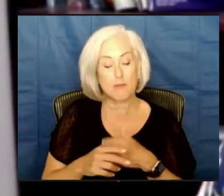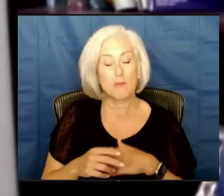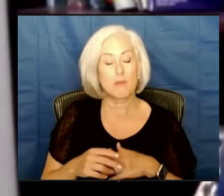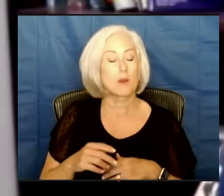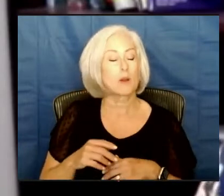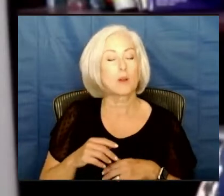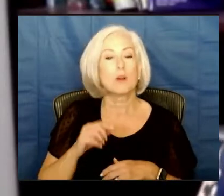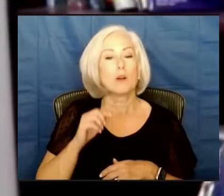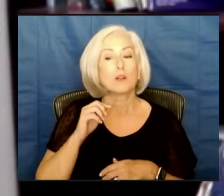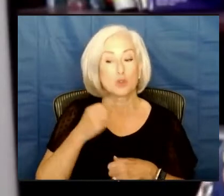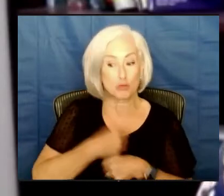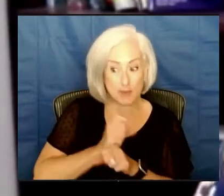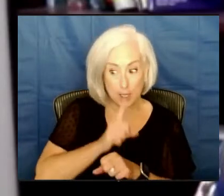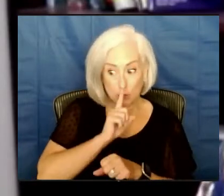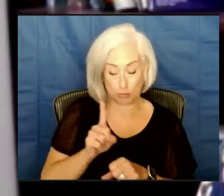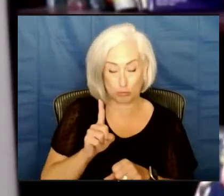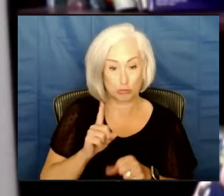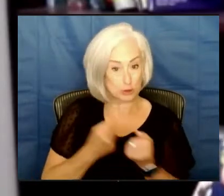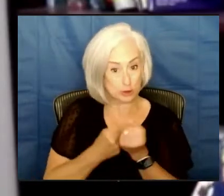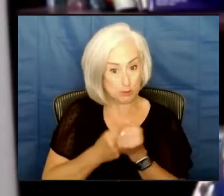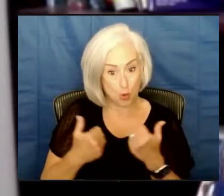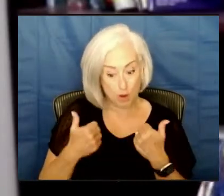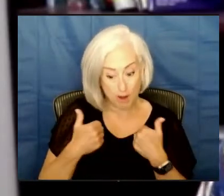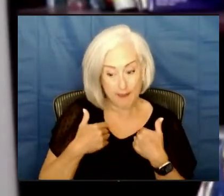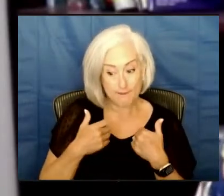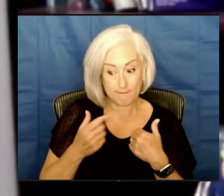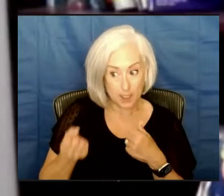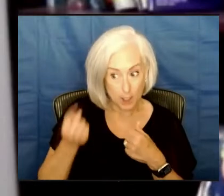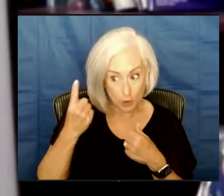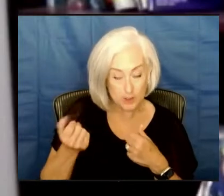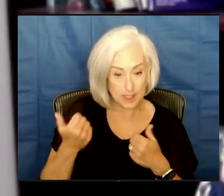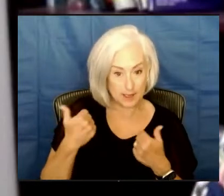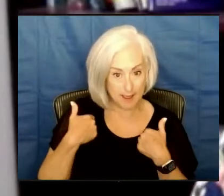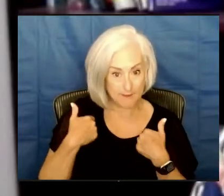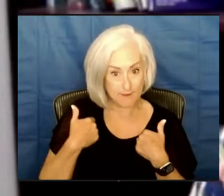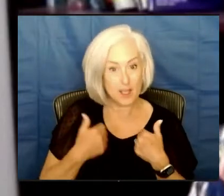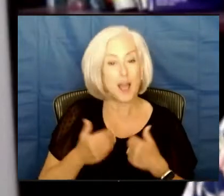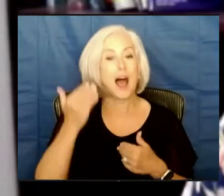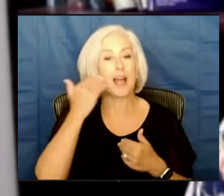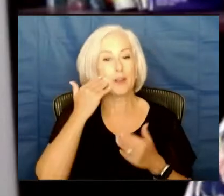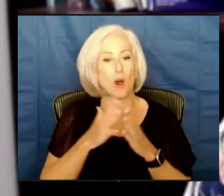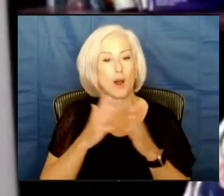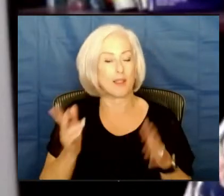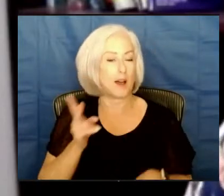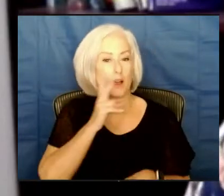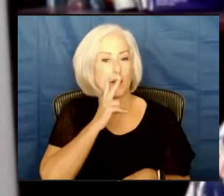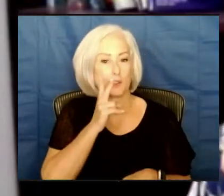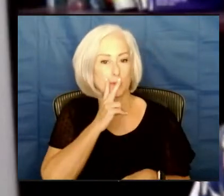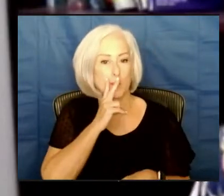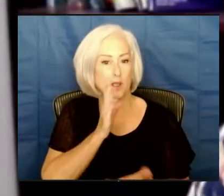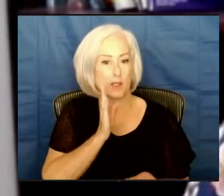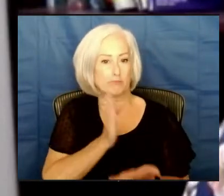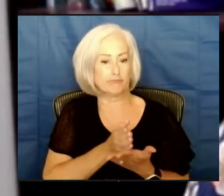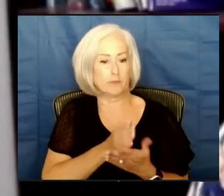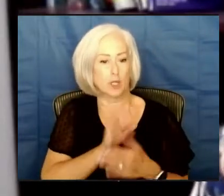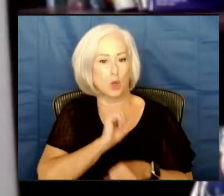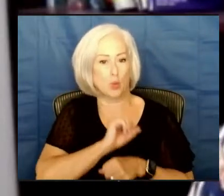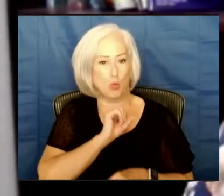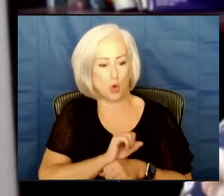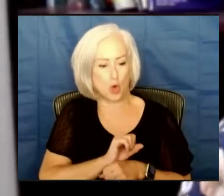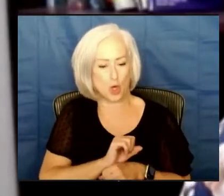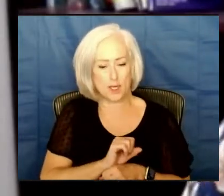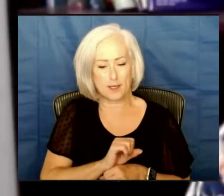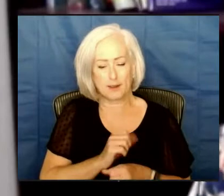there was support and understanding. I know a lot of the smoking cessation work that we do involves understanding people's triggers